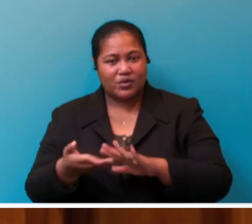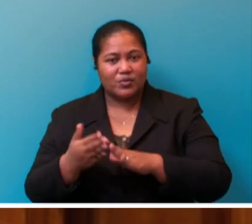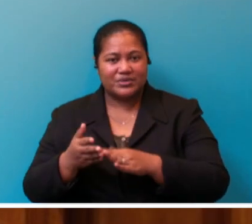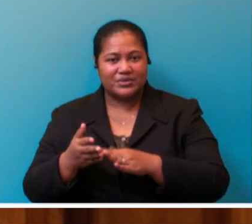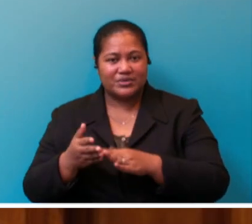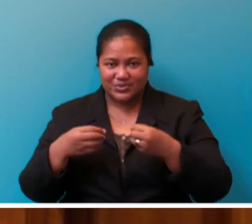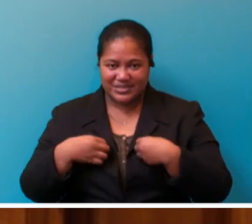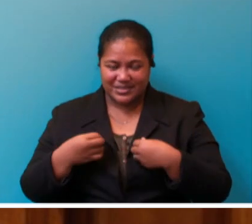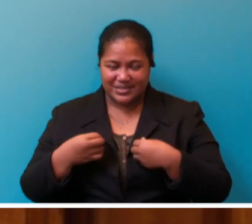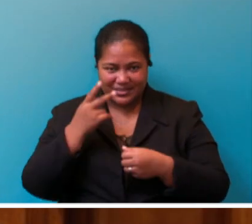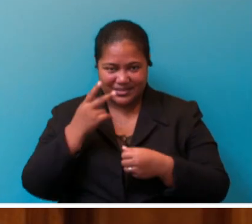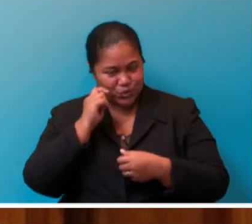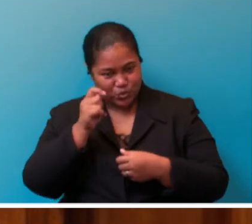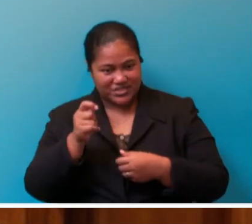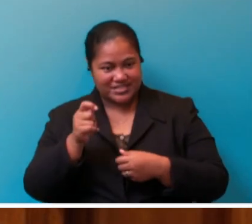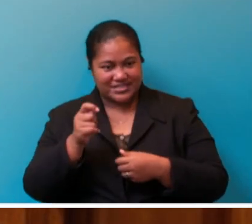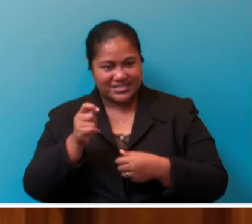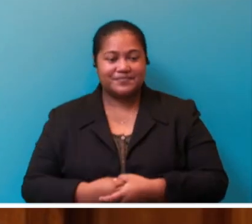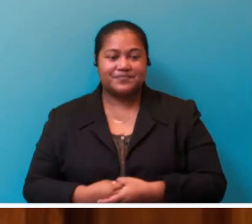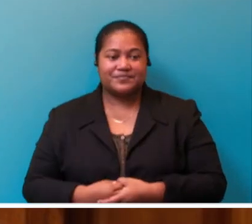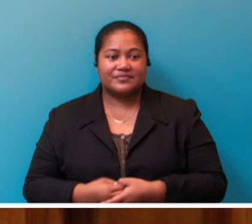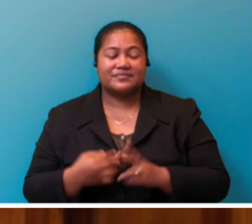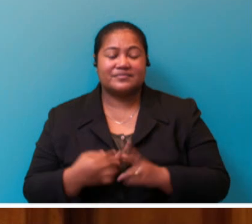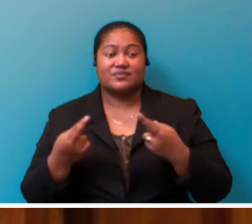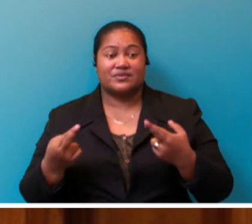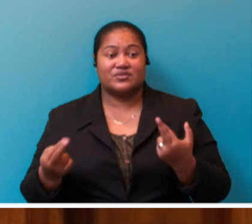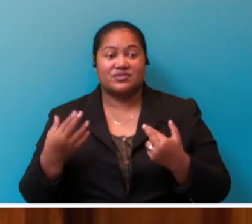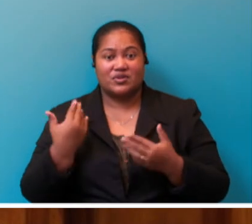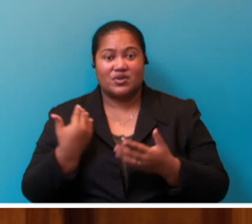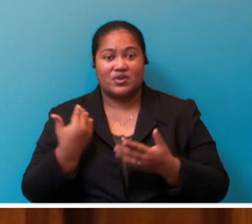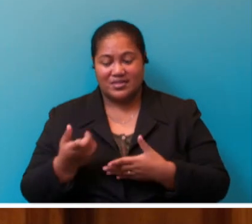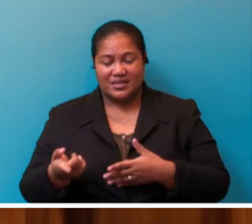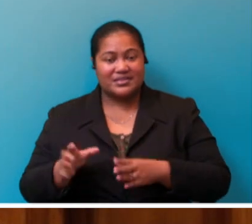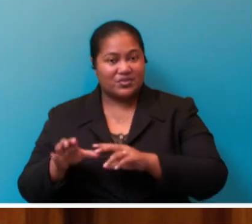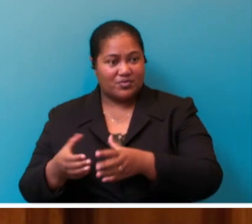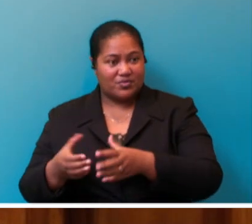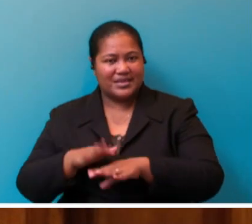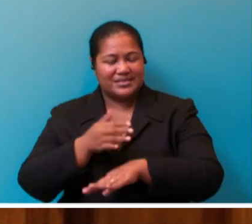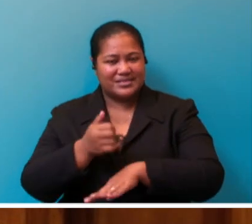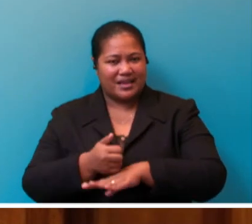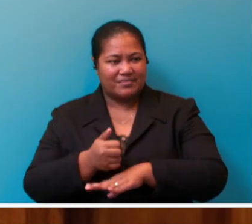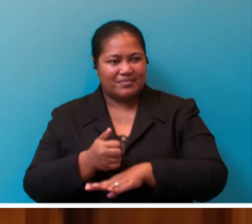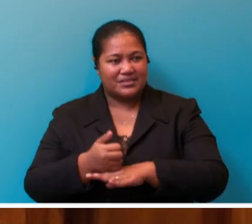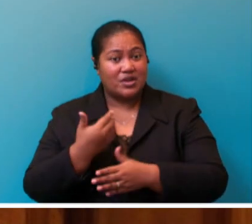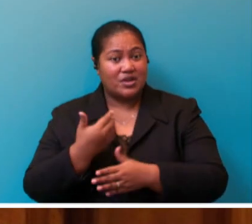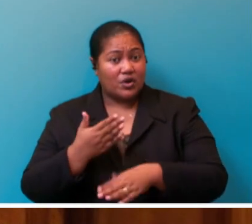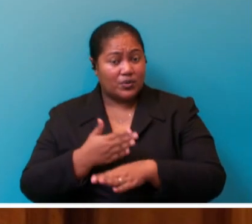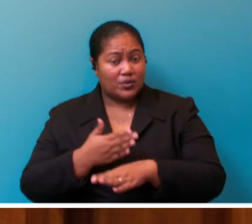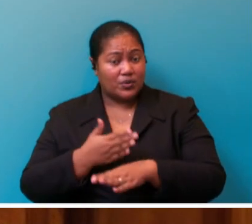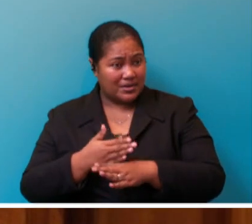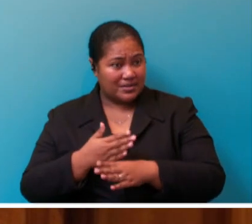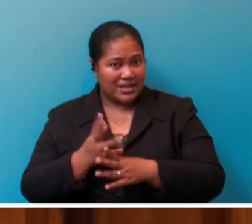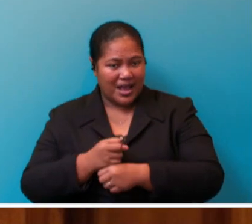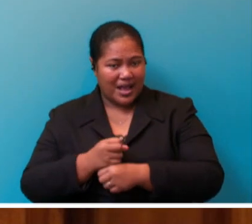these tourists. Mr. Speaker, so there is also a National Hydrographic Committee established through which we are working to update maps